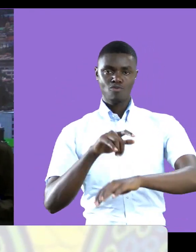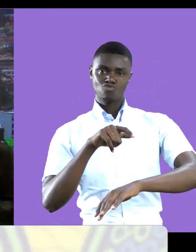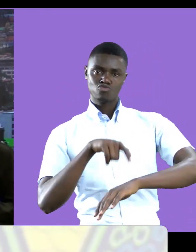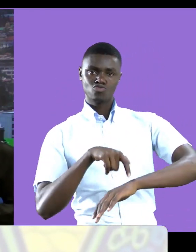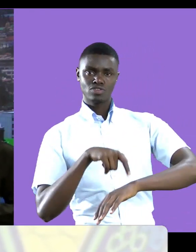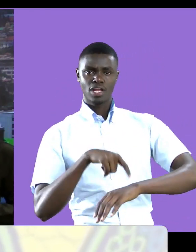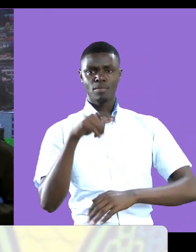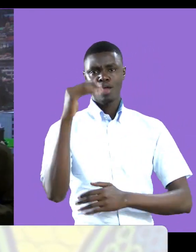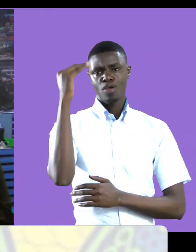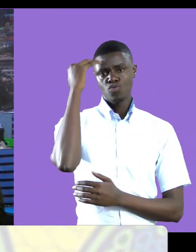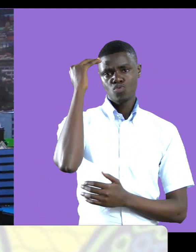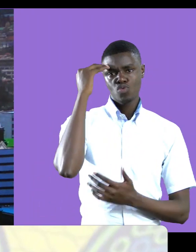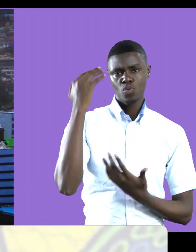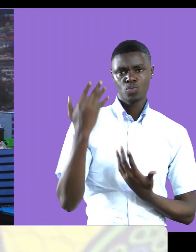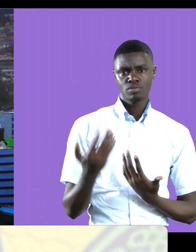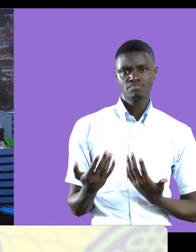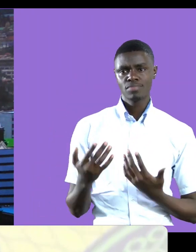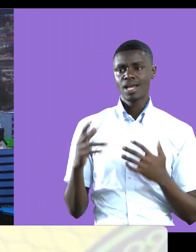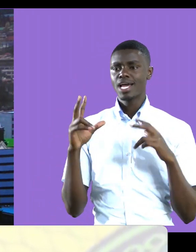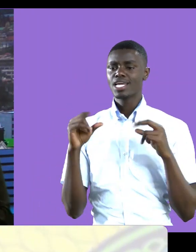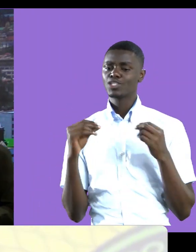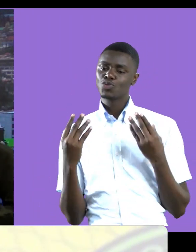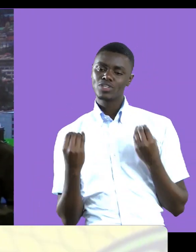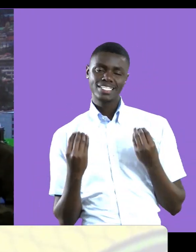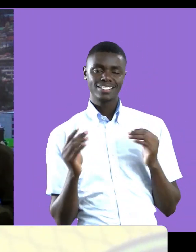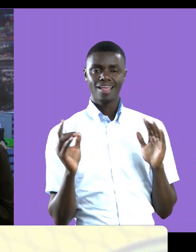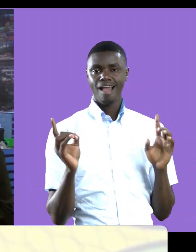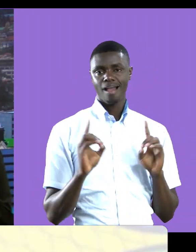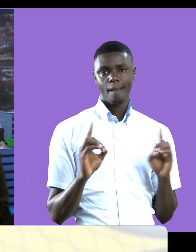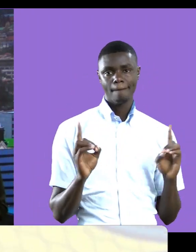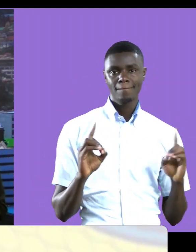Vile nafali. Kamisa. Acha mtu wangu. It is not easy the way we're doing it tonight. But then again,